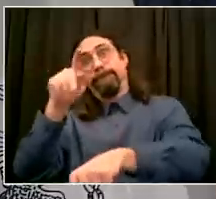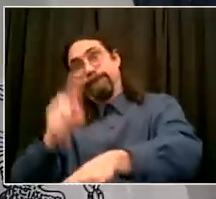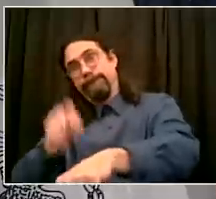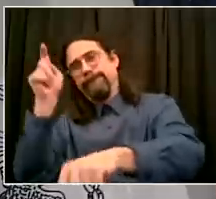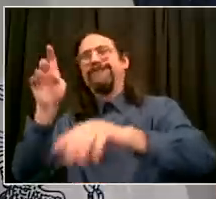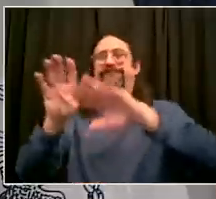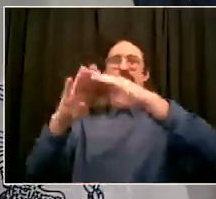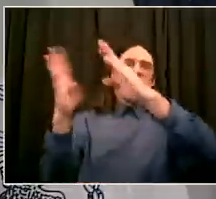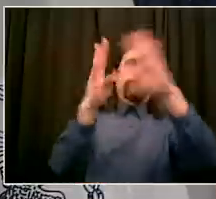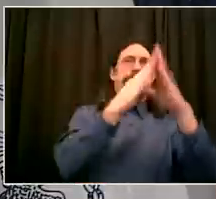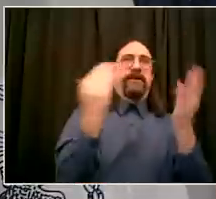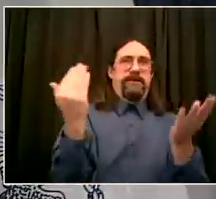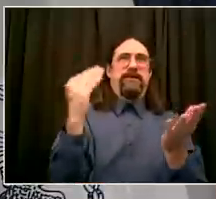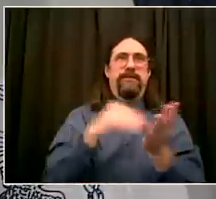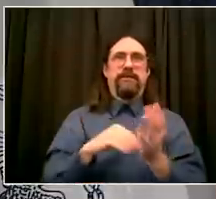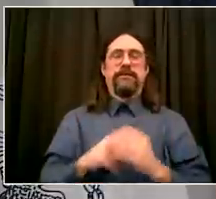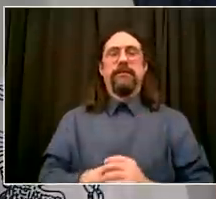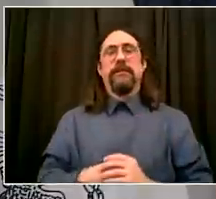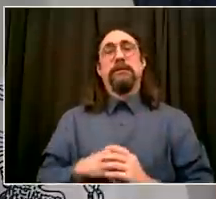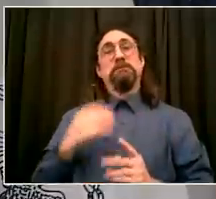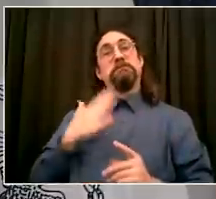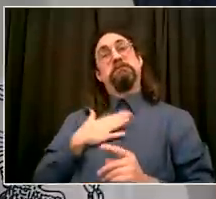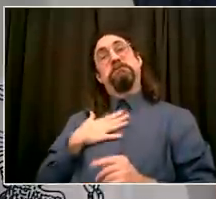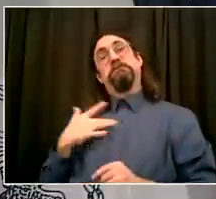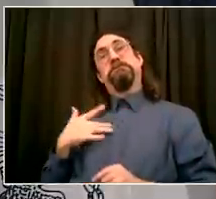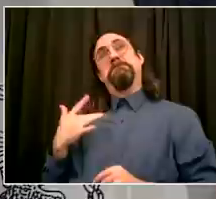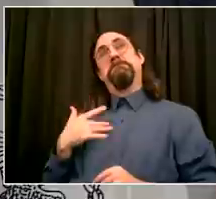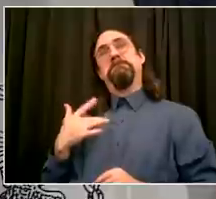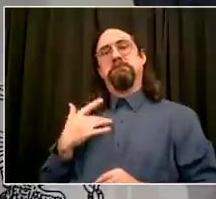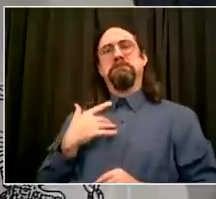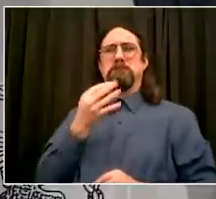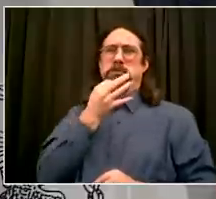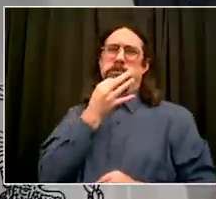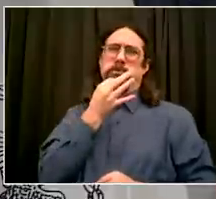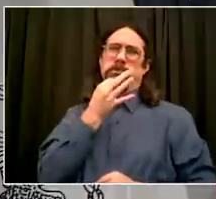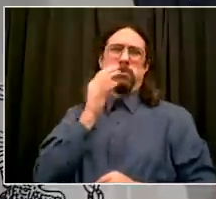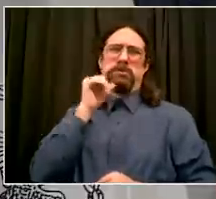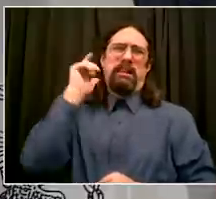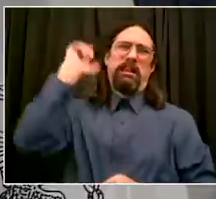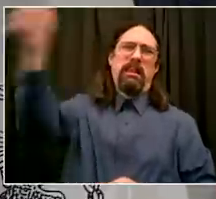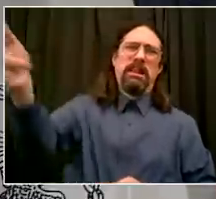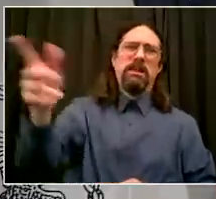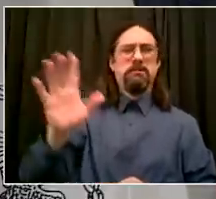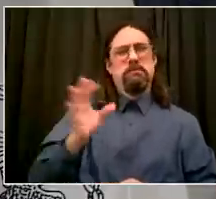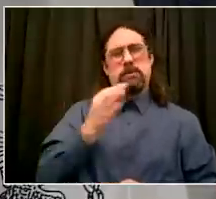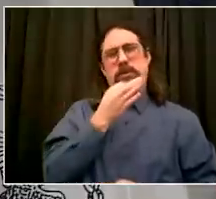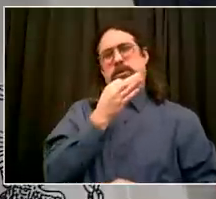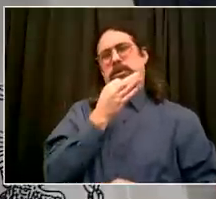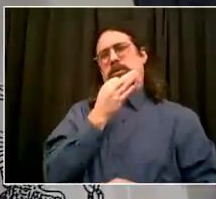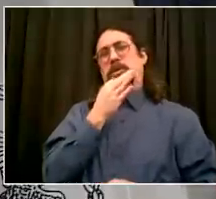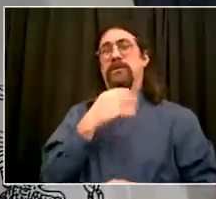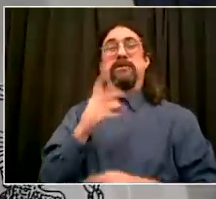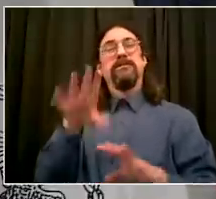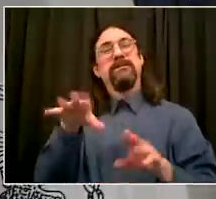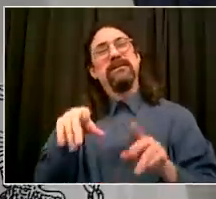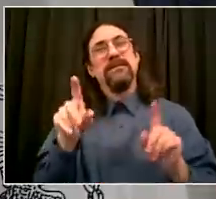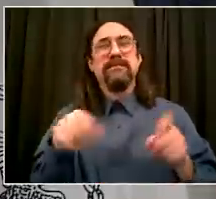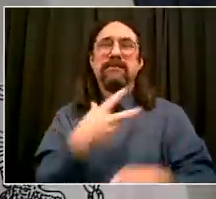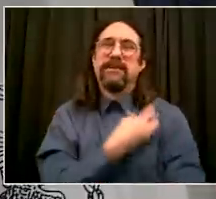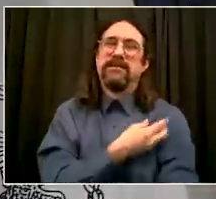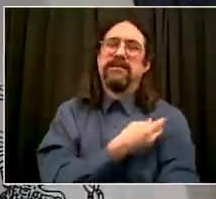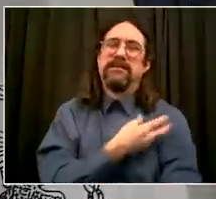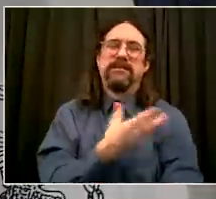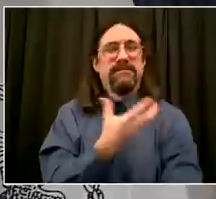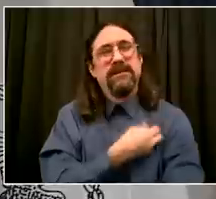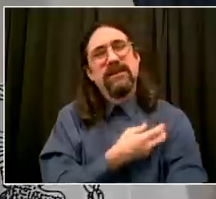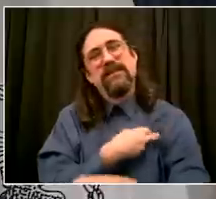talked about, how much vaccine we get, how quickly, and what the response is from New Yorkers. But I think since, for example, restaurant owners have been through